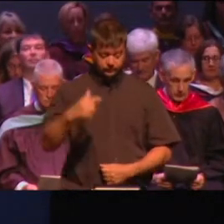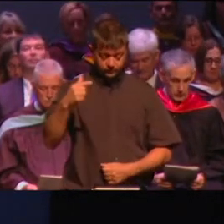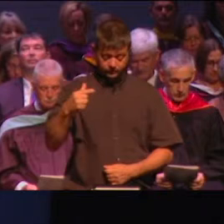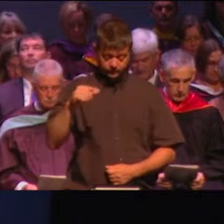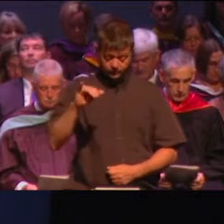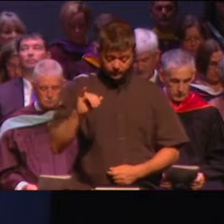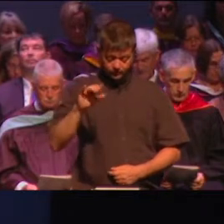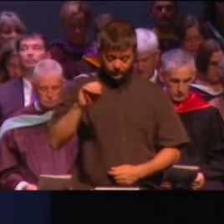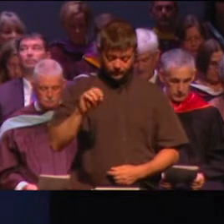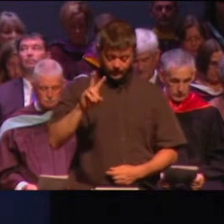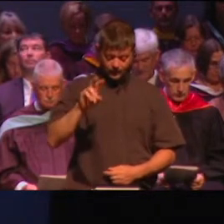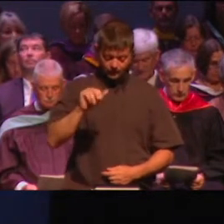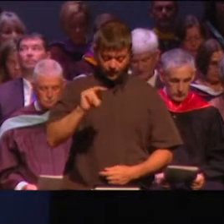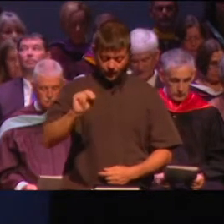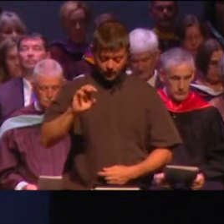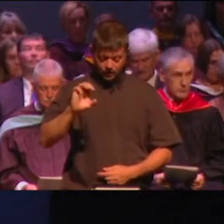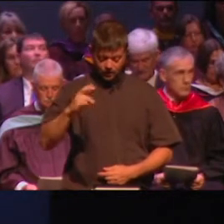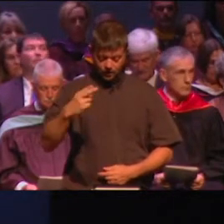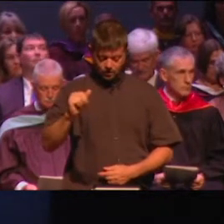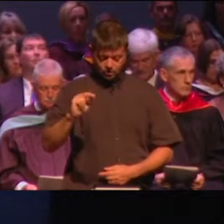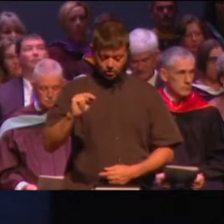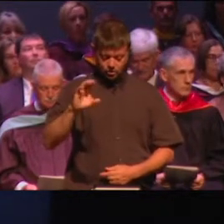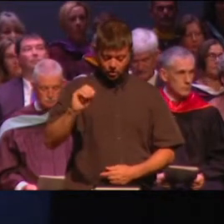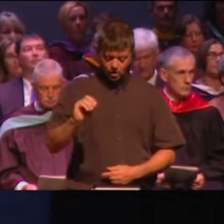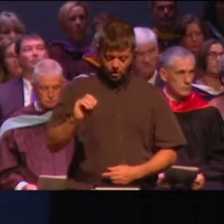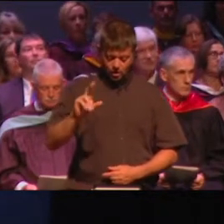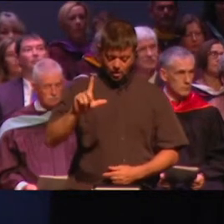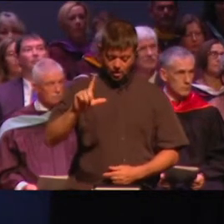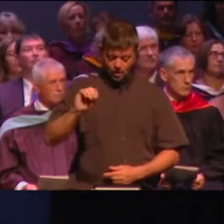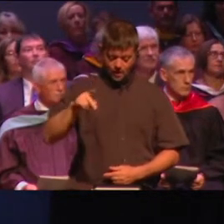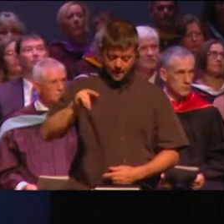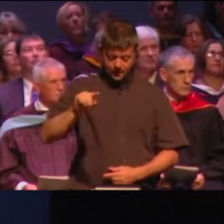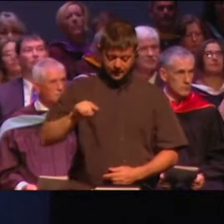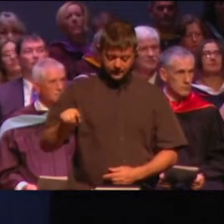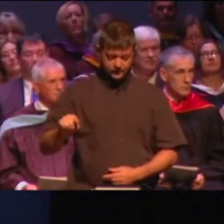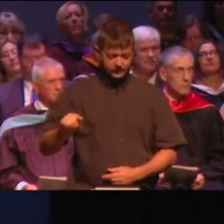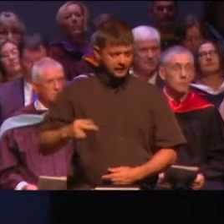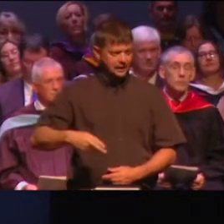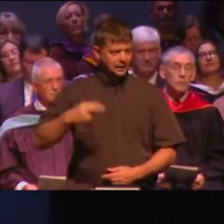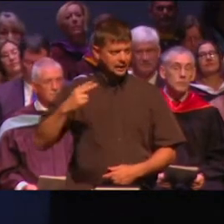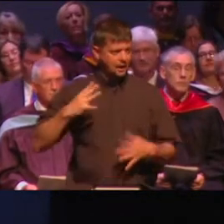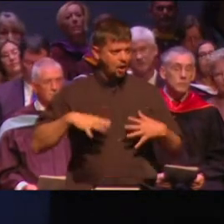Giovanna Chacon Lopez, High Honors.